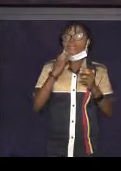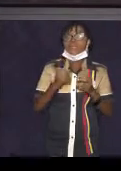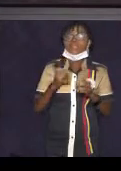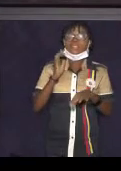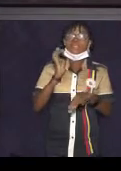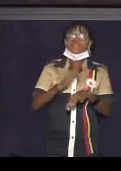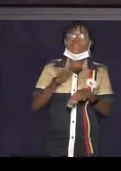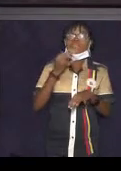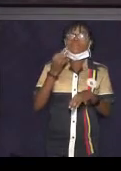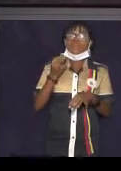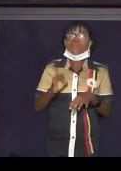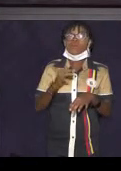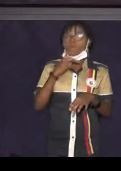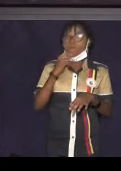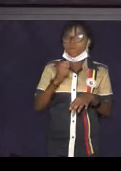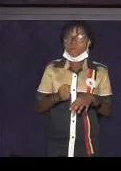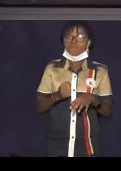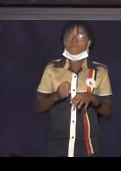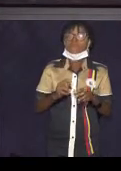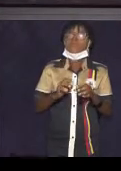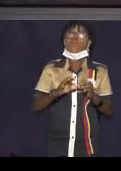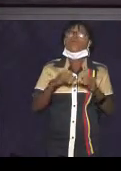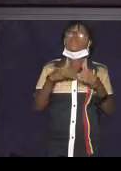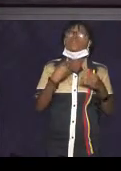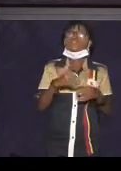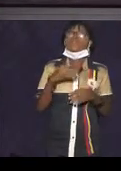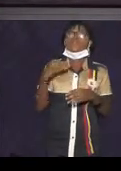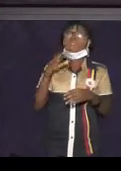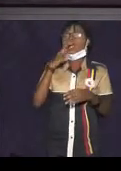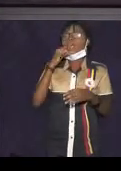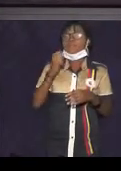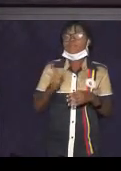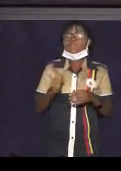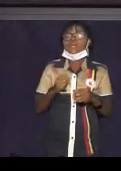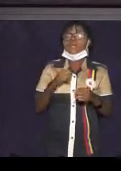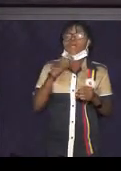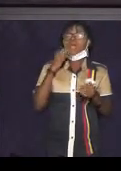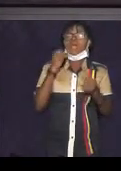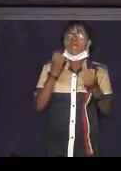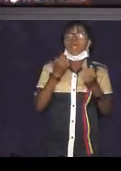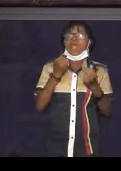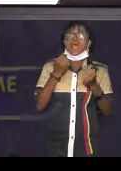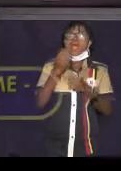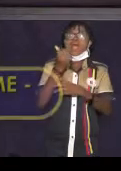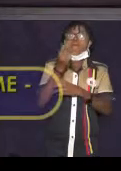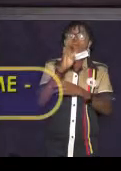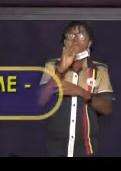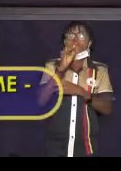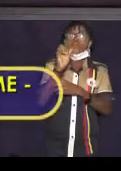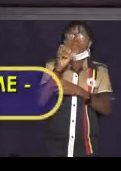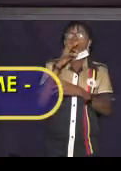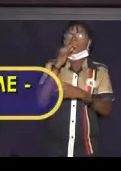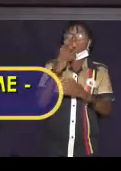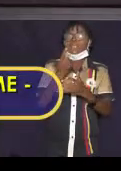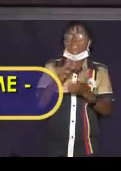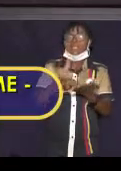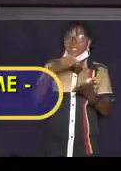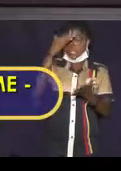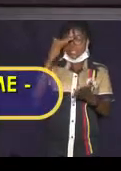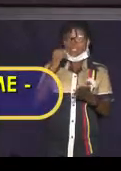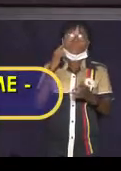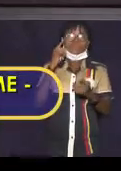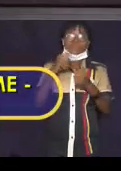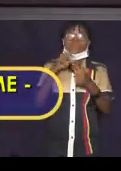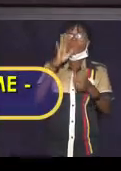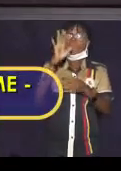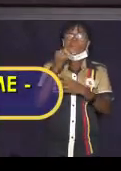of substance abuse. Effects of substance abuse. The learning objectives. By the end of the